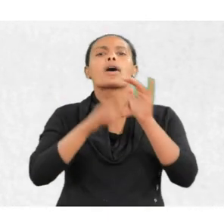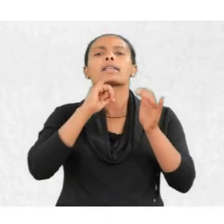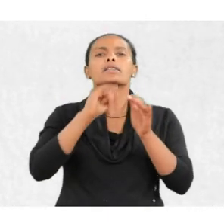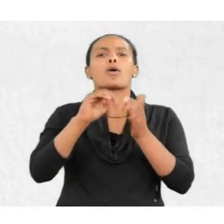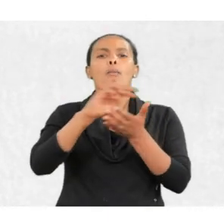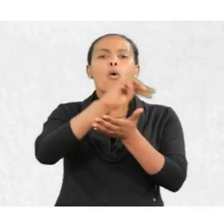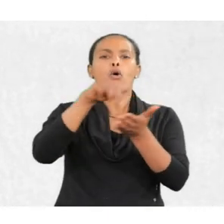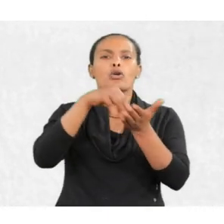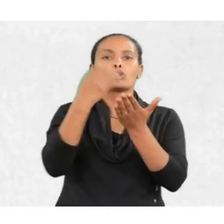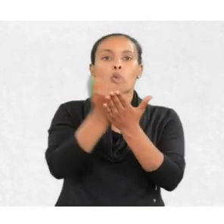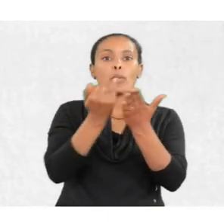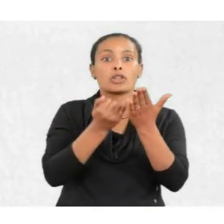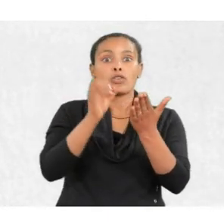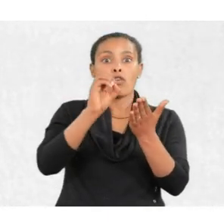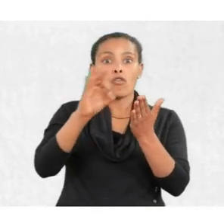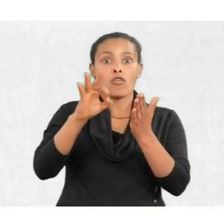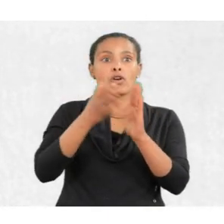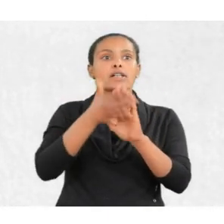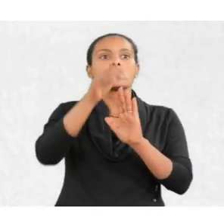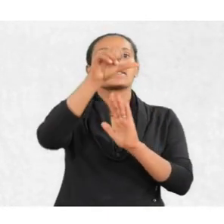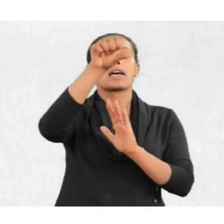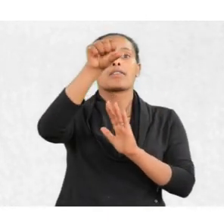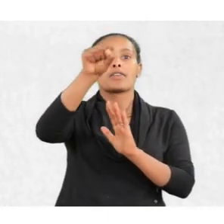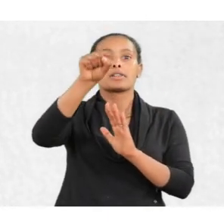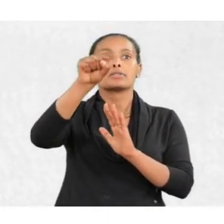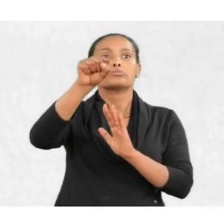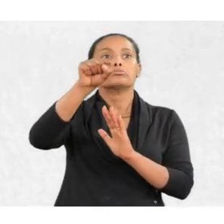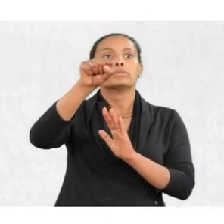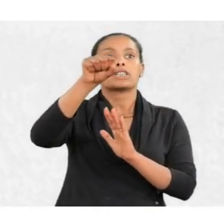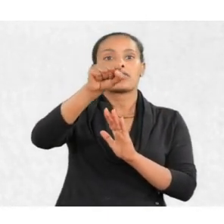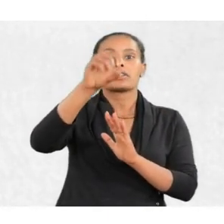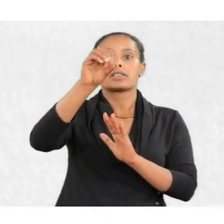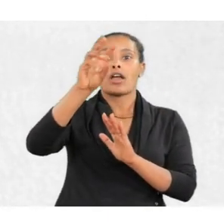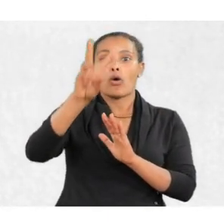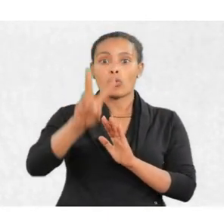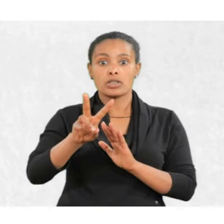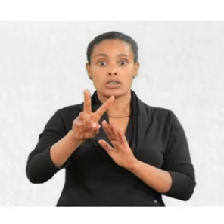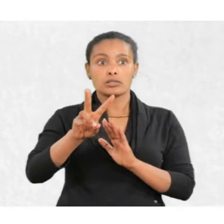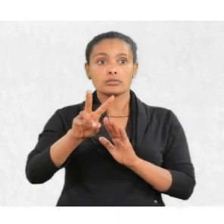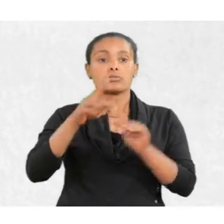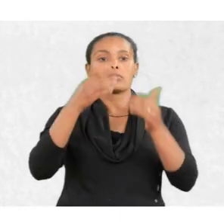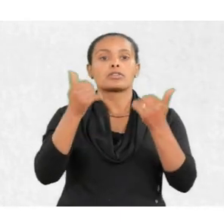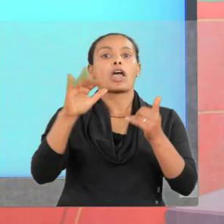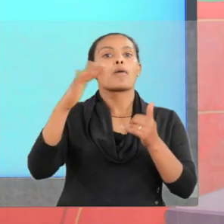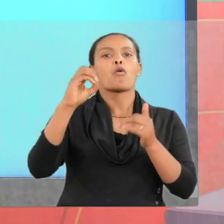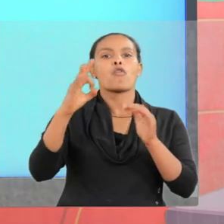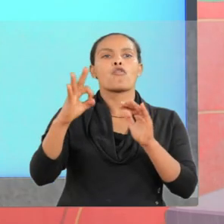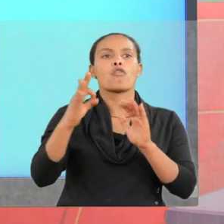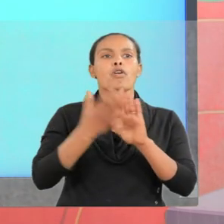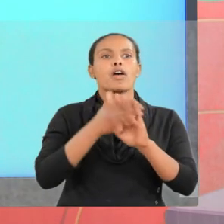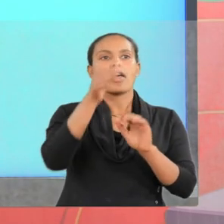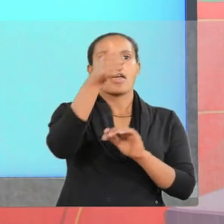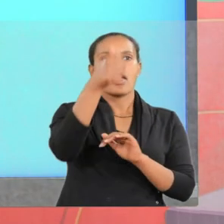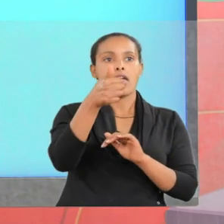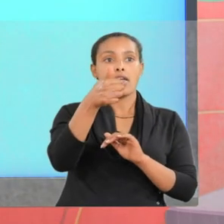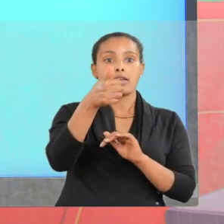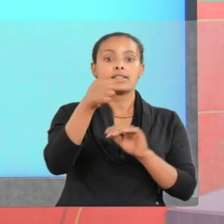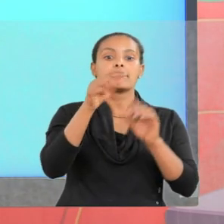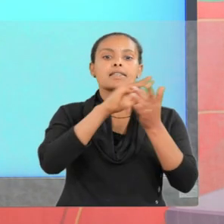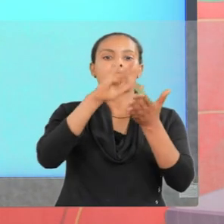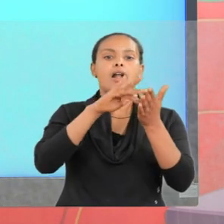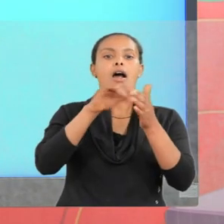the molecular geometry of sulfur trioxide? Now, this is a type of A, central